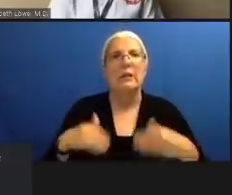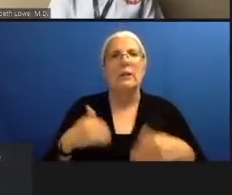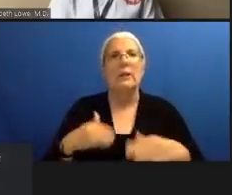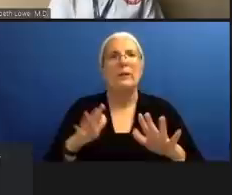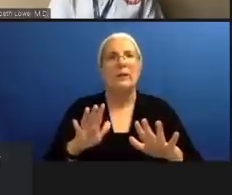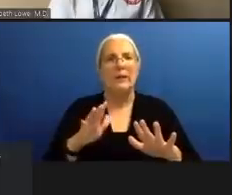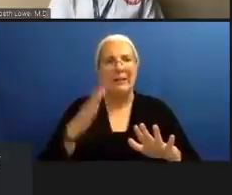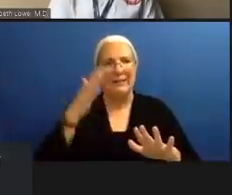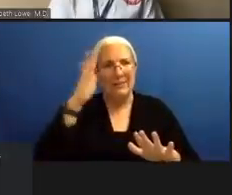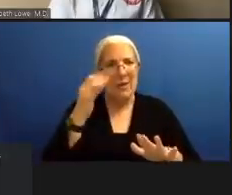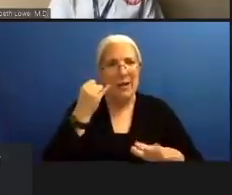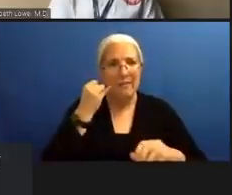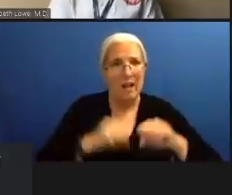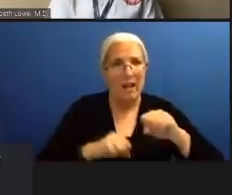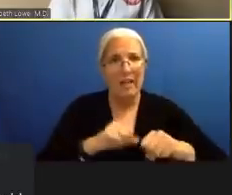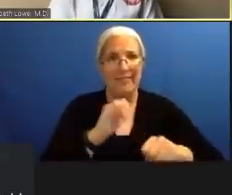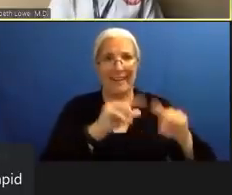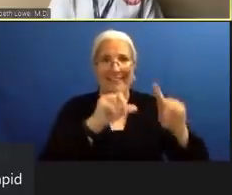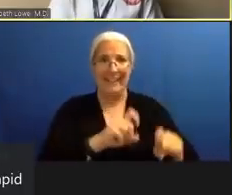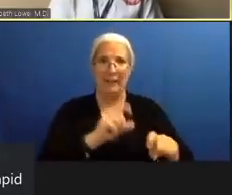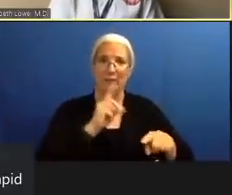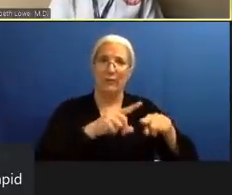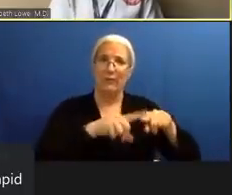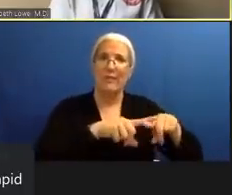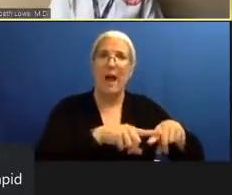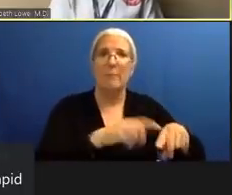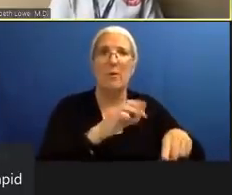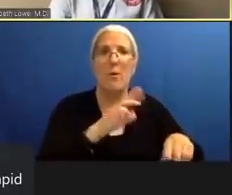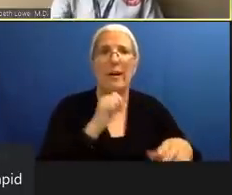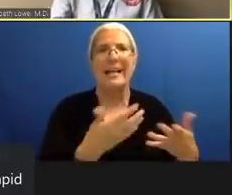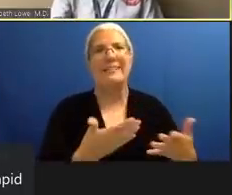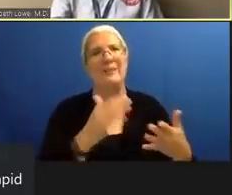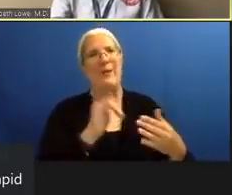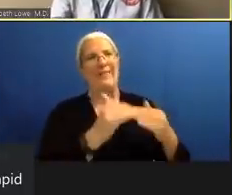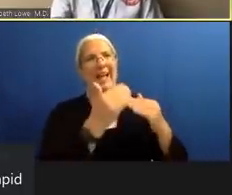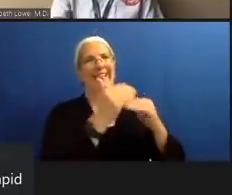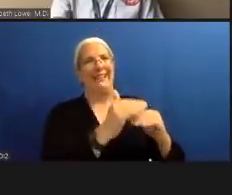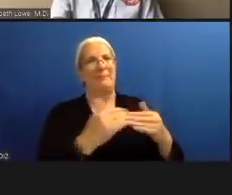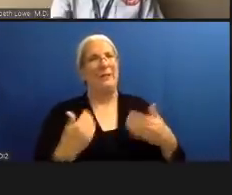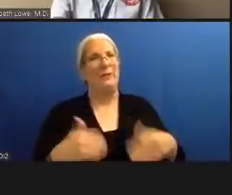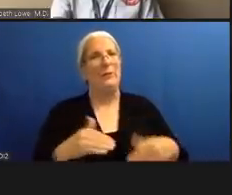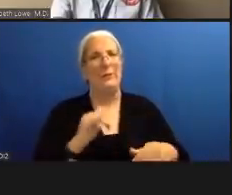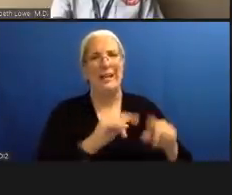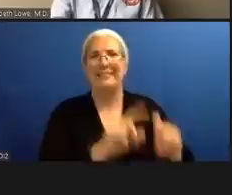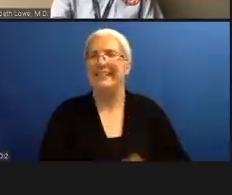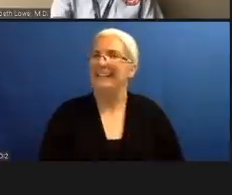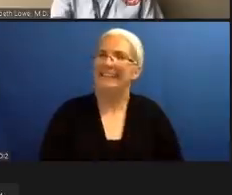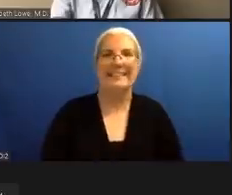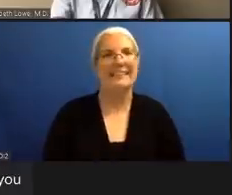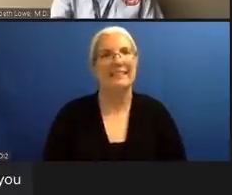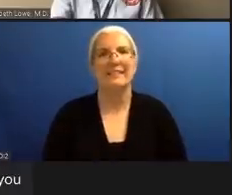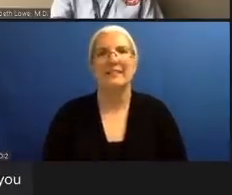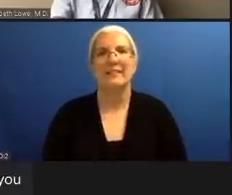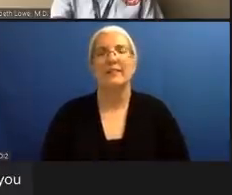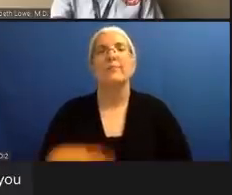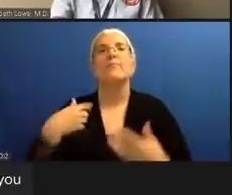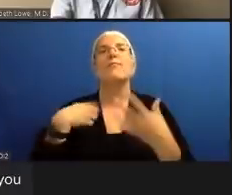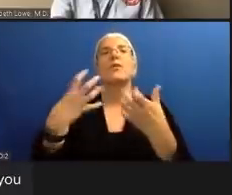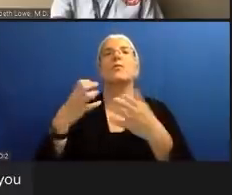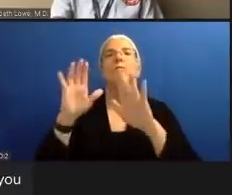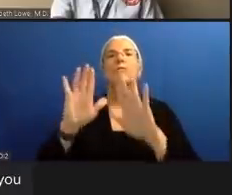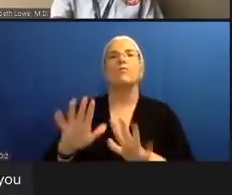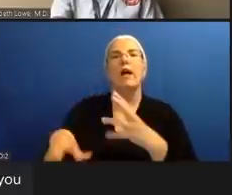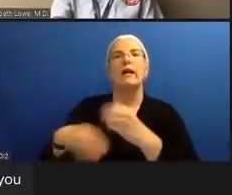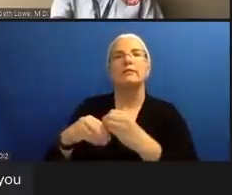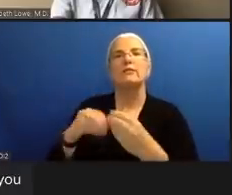more rapid modalities. Great addition. Thank you for that. And I do want to remind our viewers, if you are interested